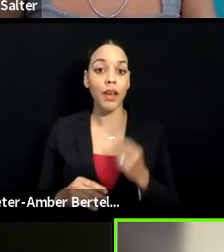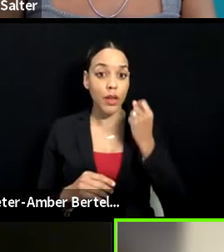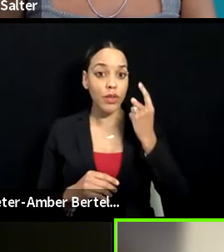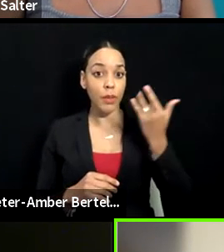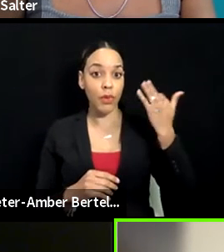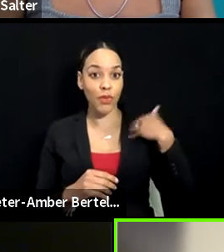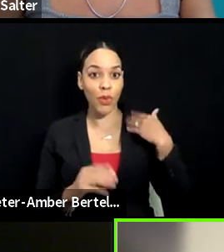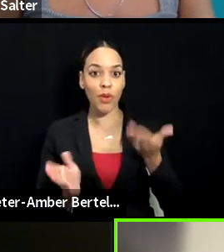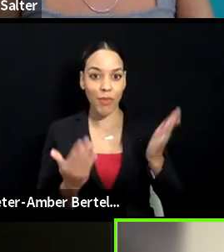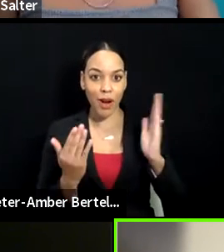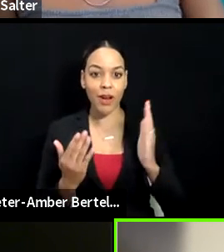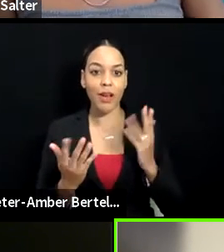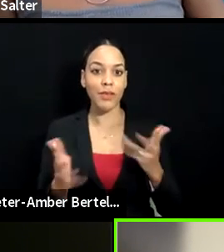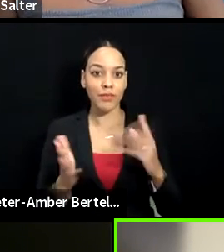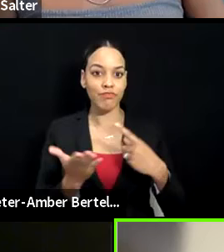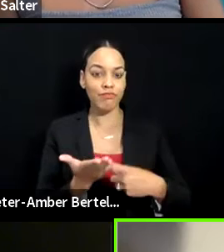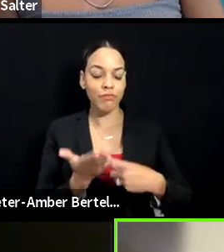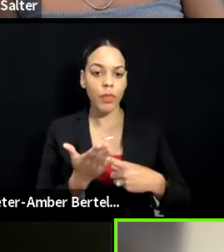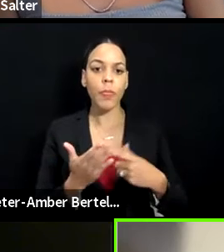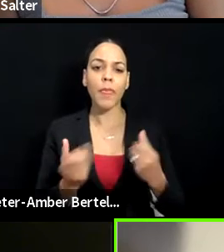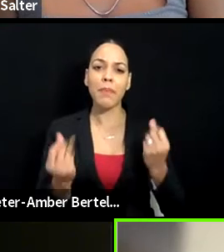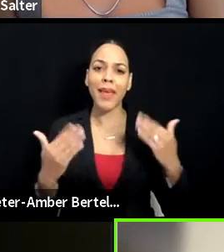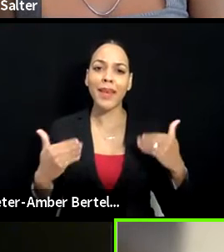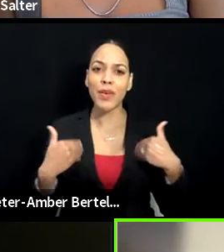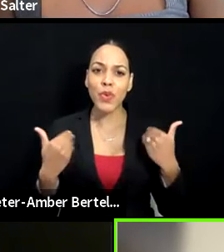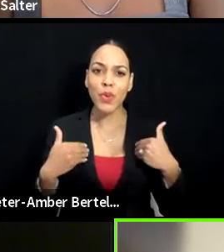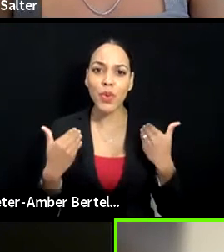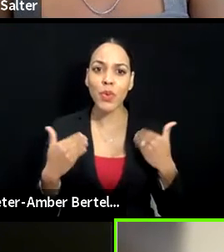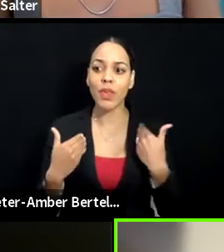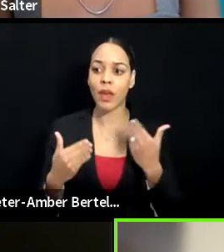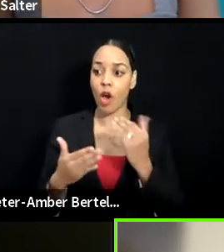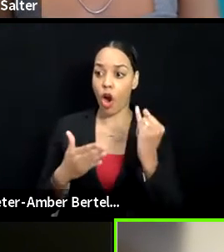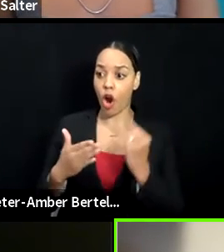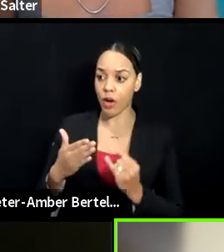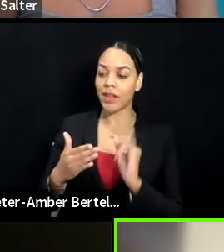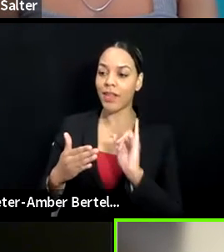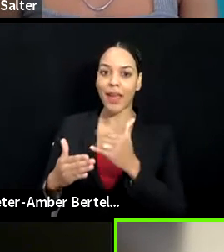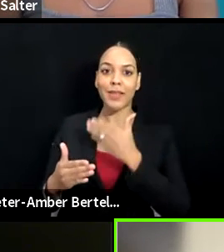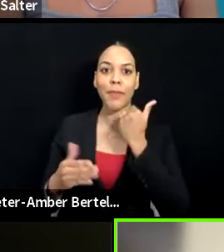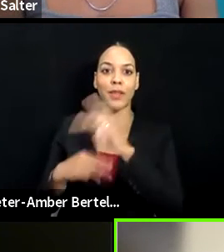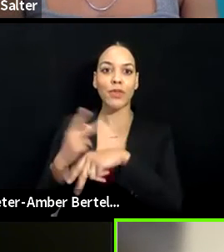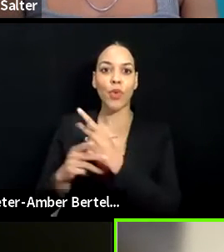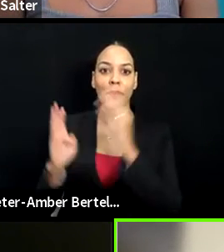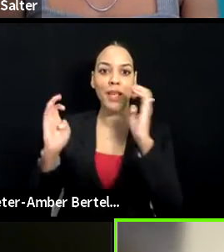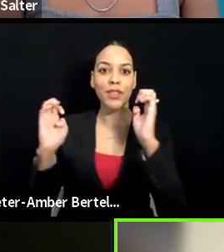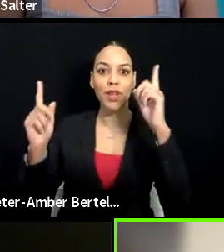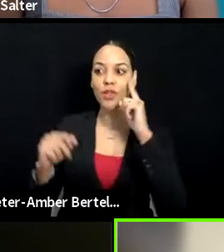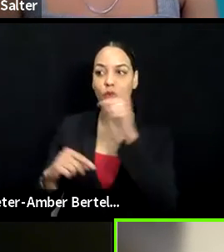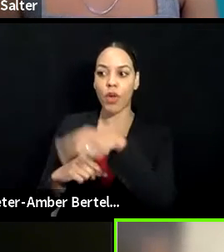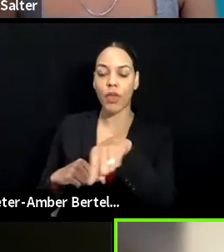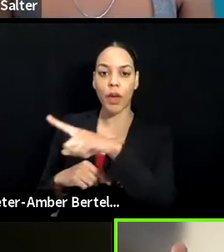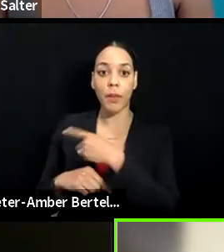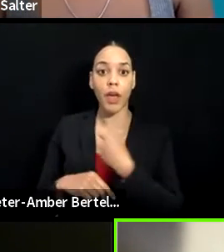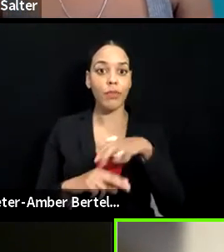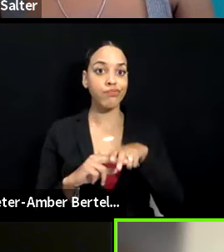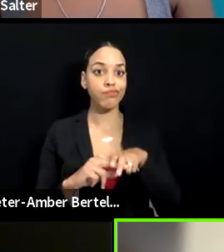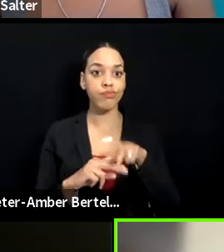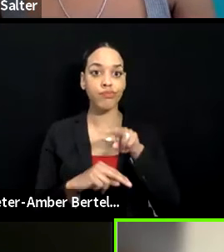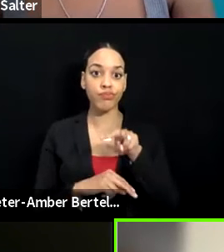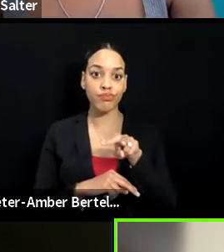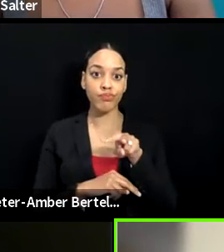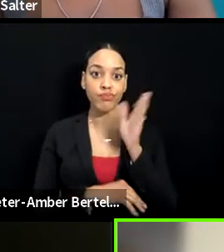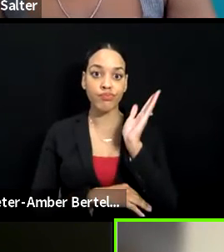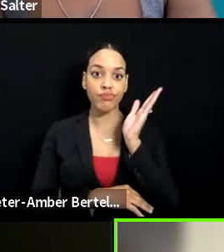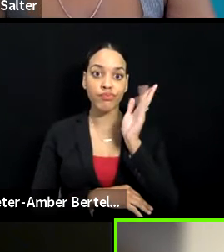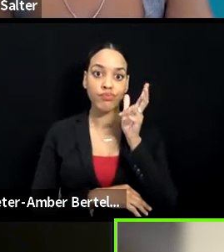youth who that's the best form of education for them. They're not going to learn by staring at a lecture for an hour and absorbing the material, right?